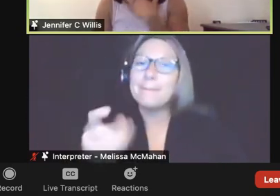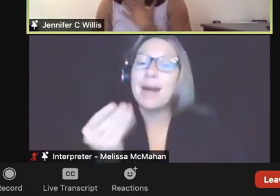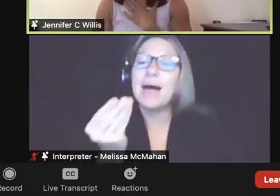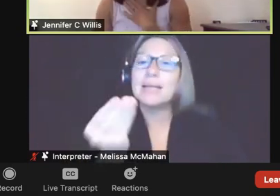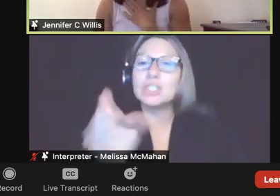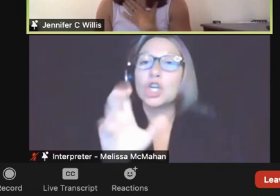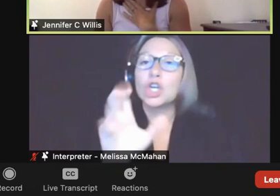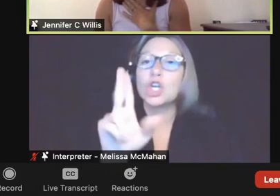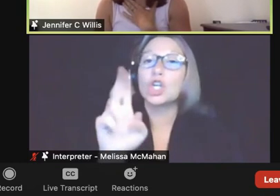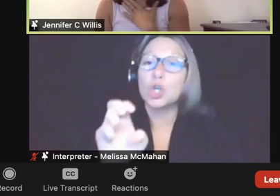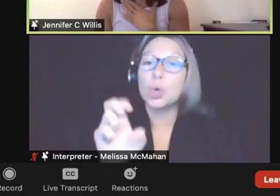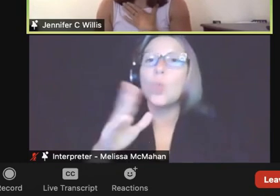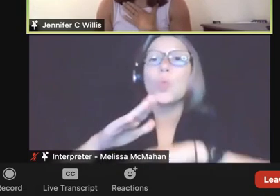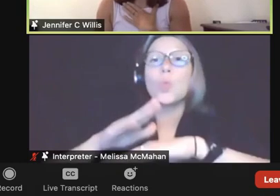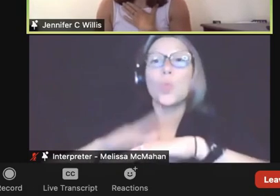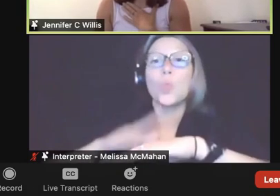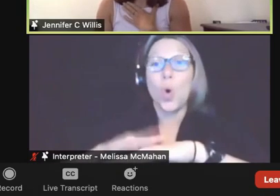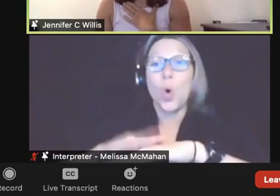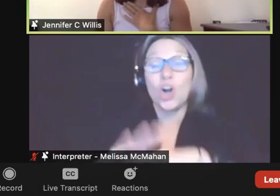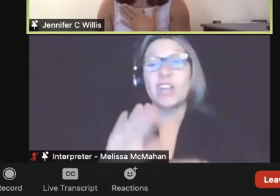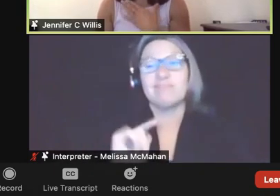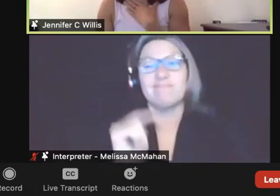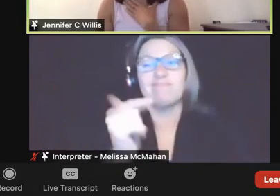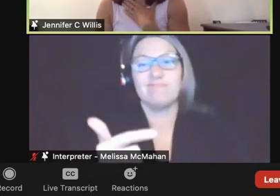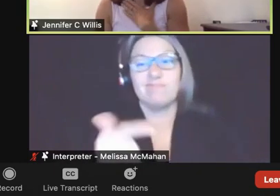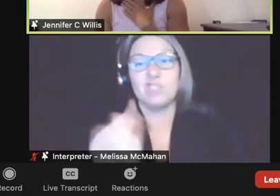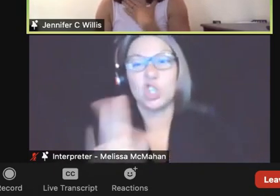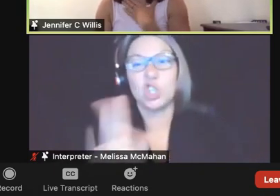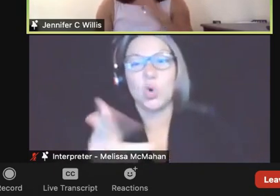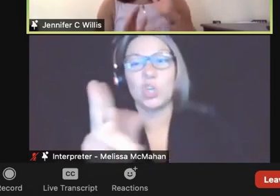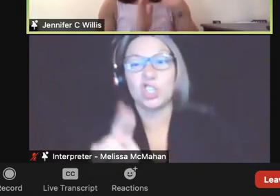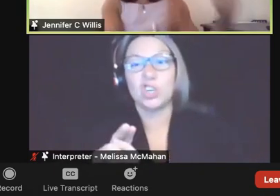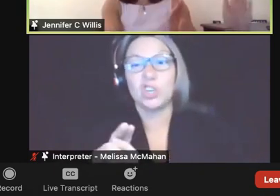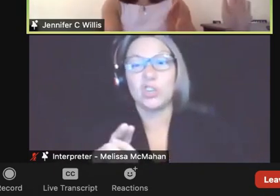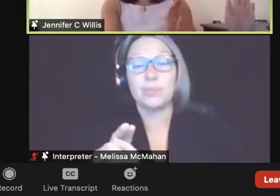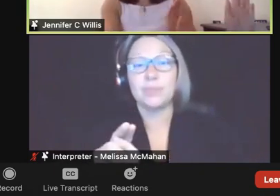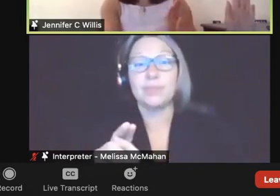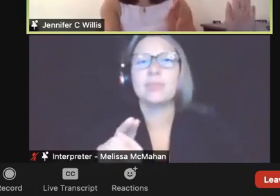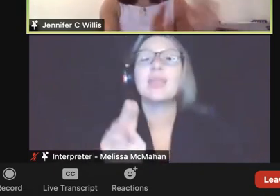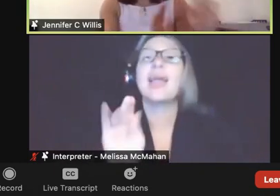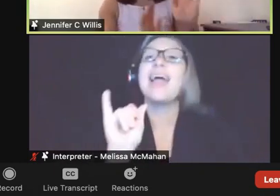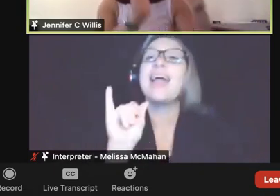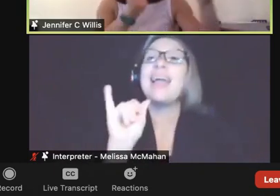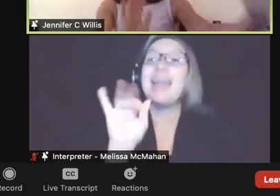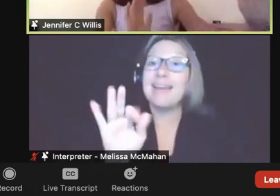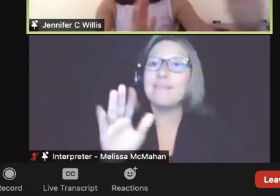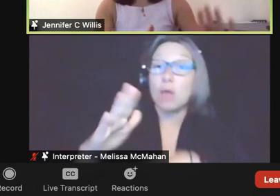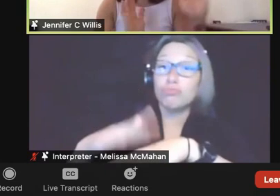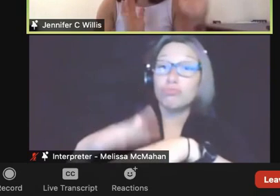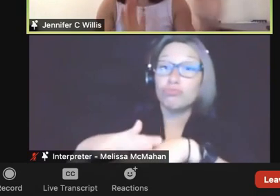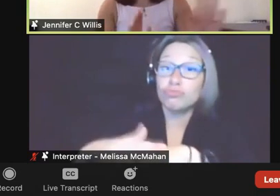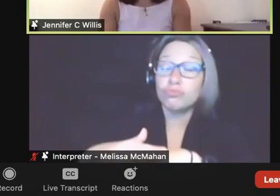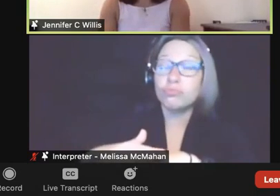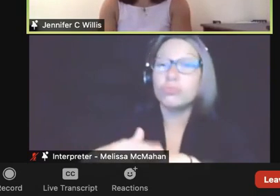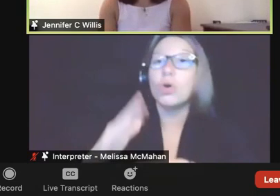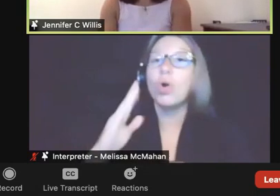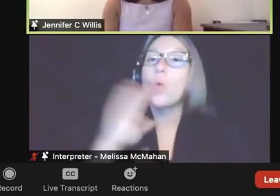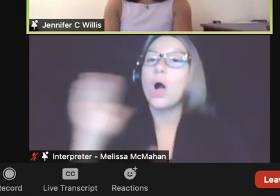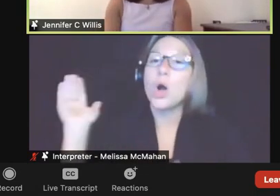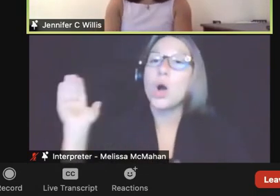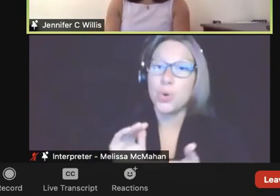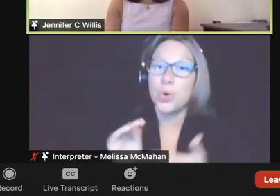warning to, now this is going to happen to you. It is your turn. And if we do that, that will lessen their anxiety when it's not happening